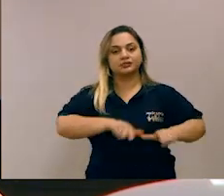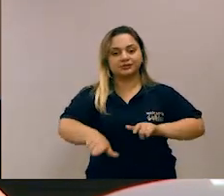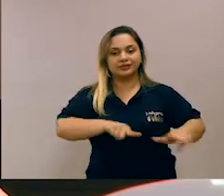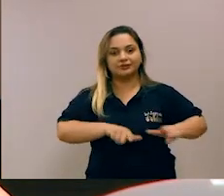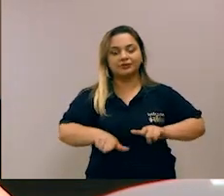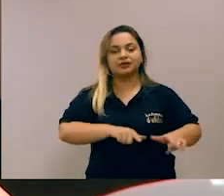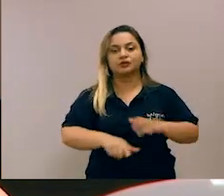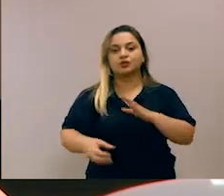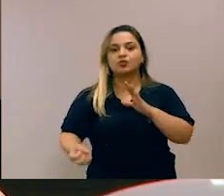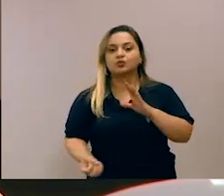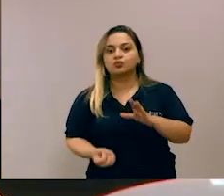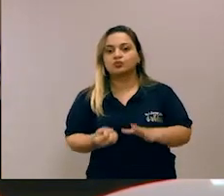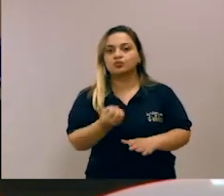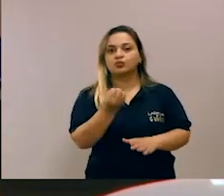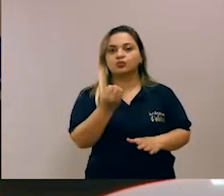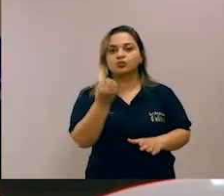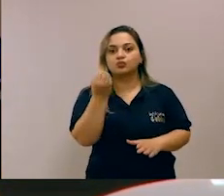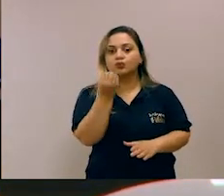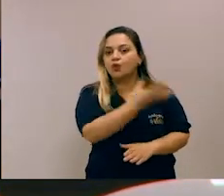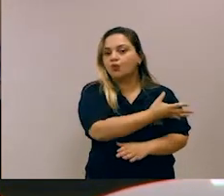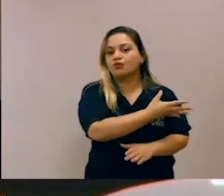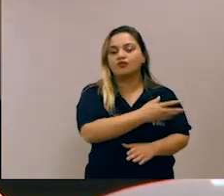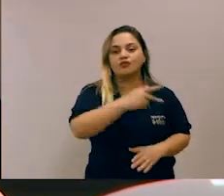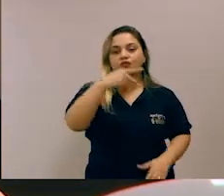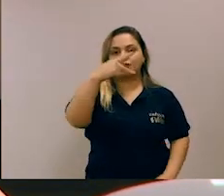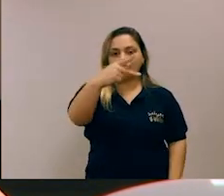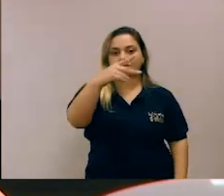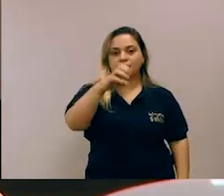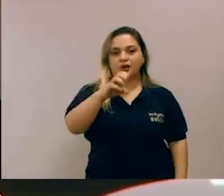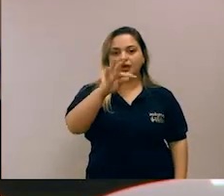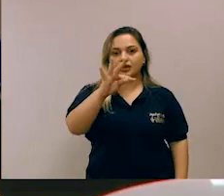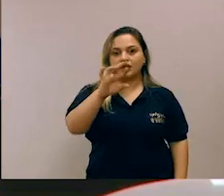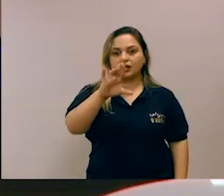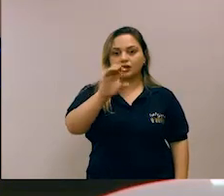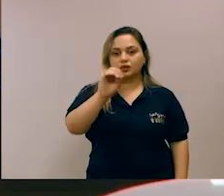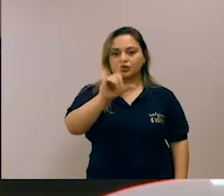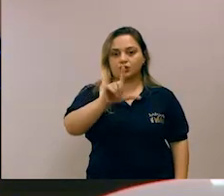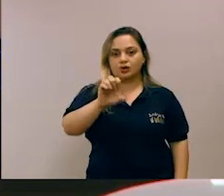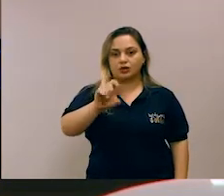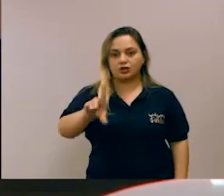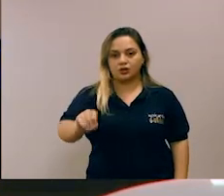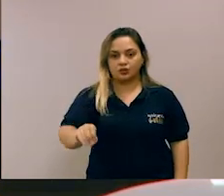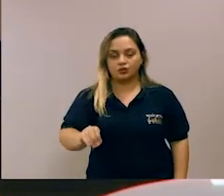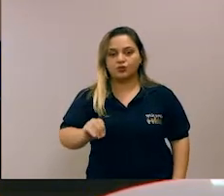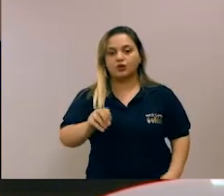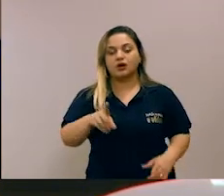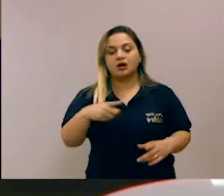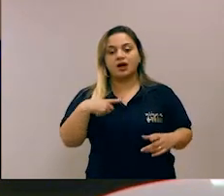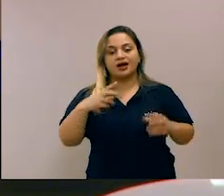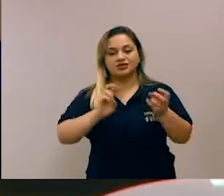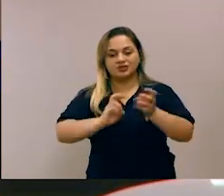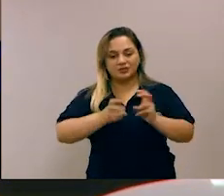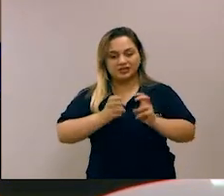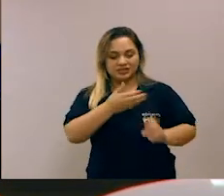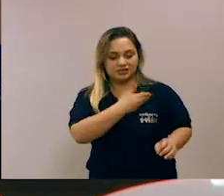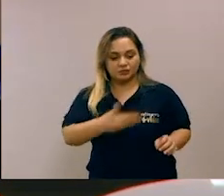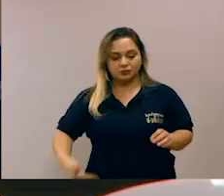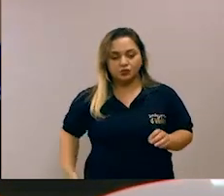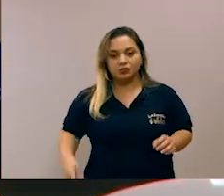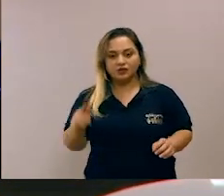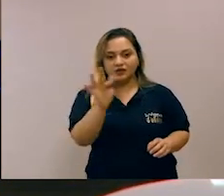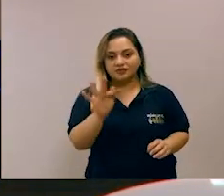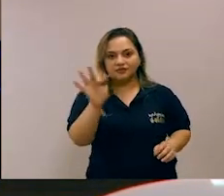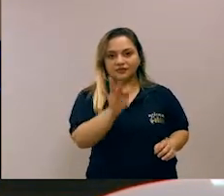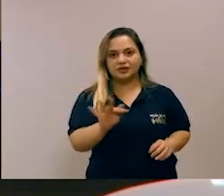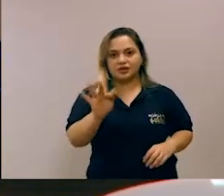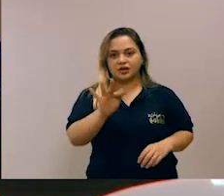we are now working with a new petrol or new oil. So the federal government and the